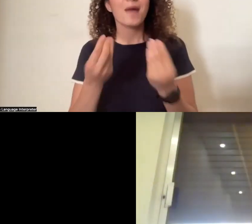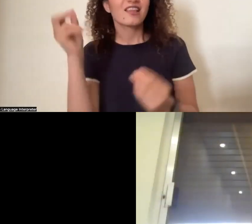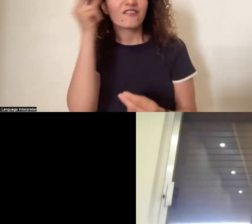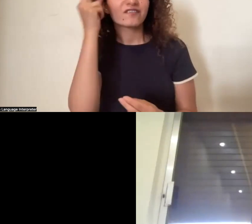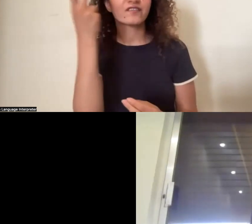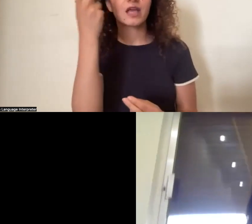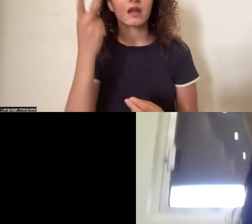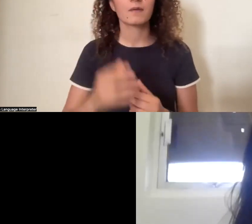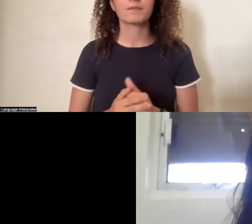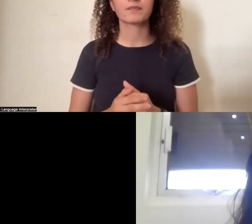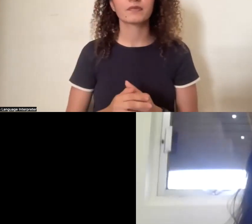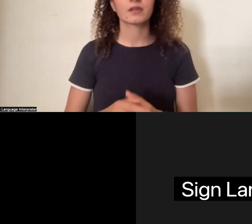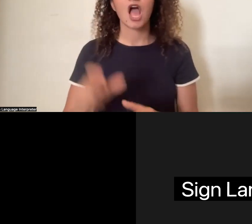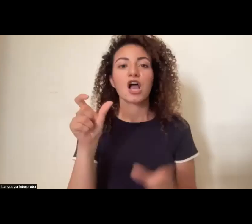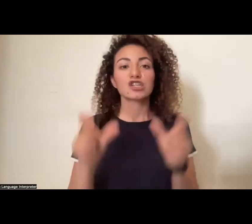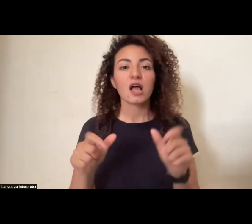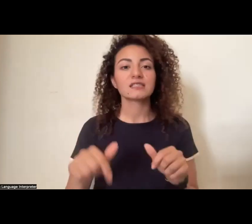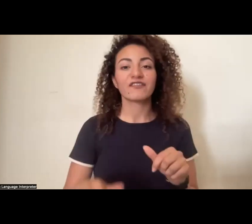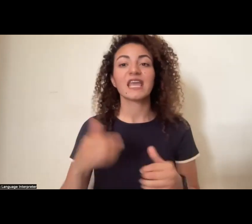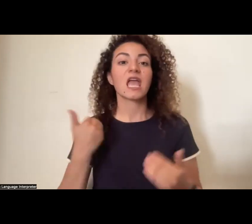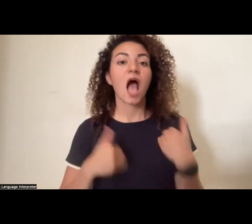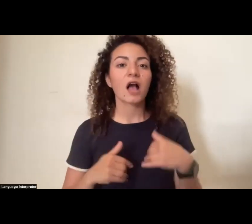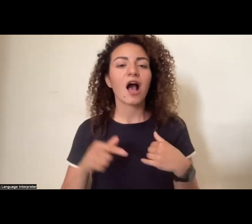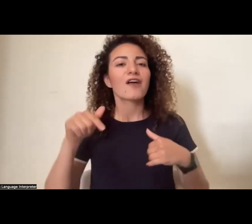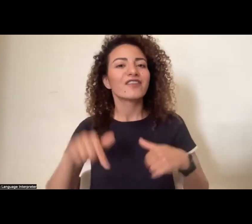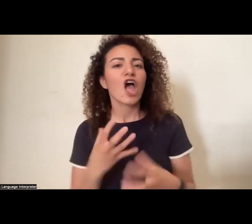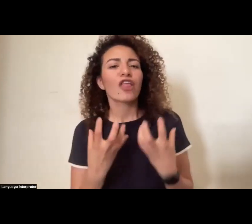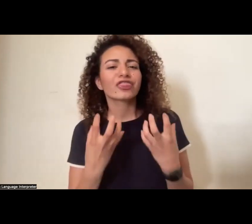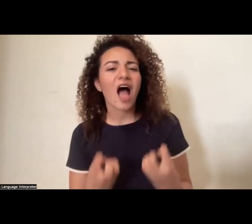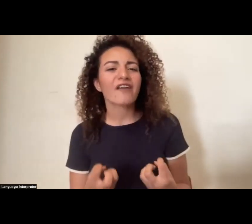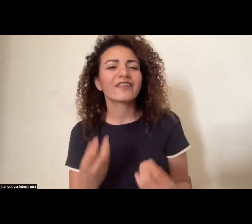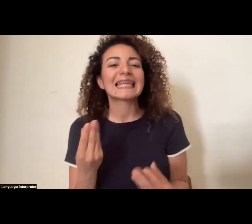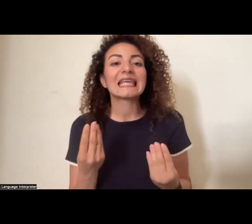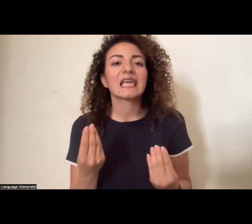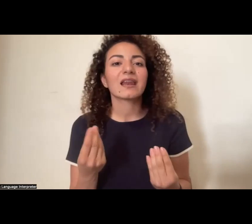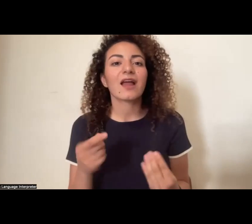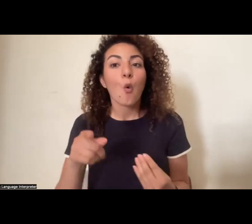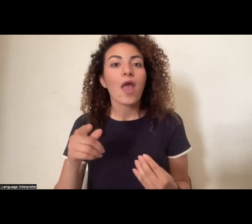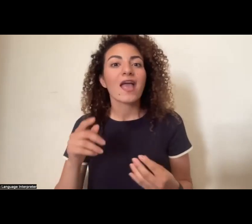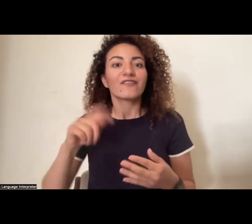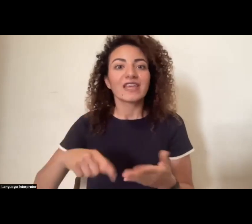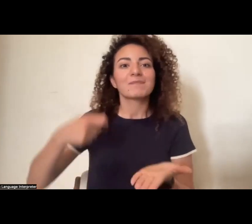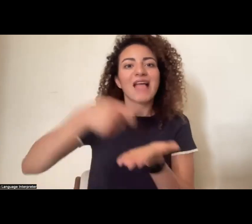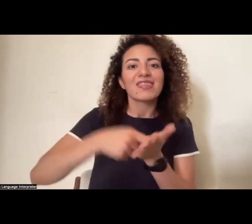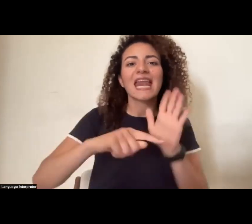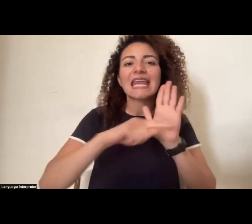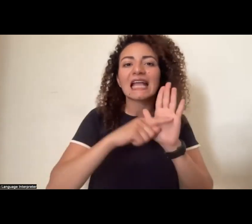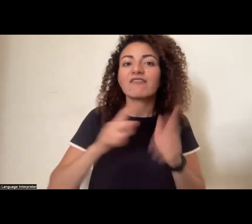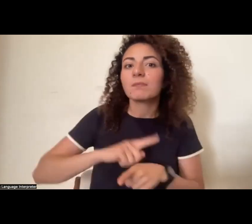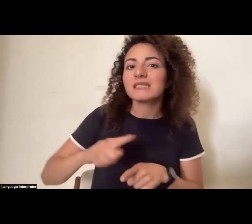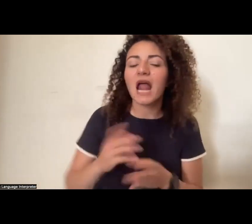how vulnerable people with disabilities are, I'd like to mention that the most critical forms